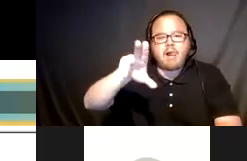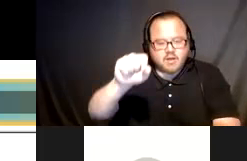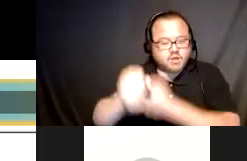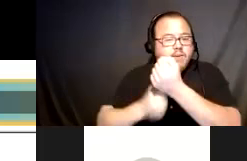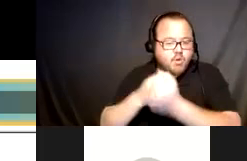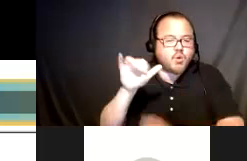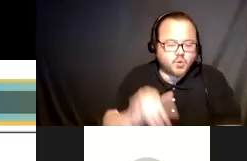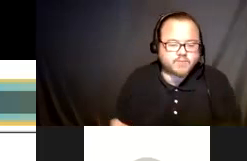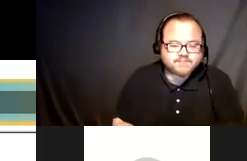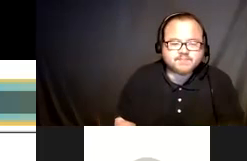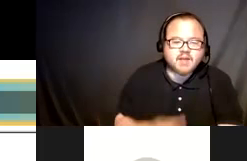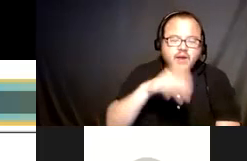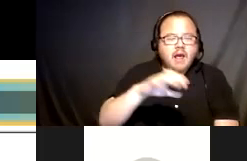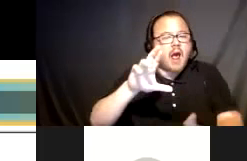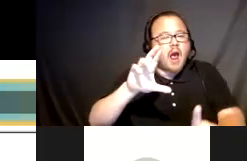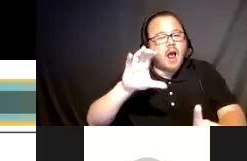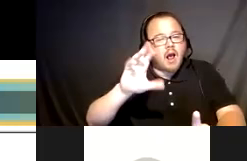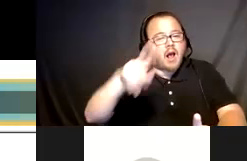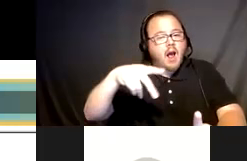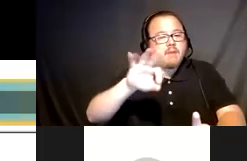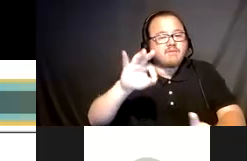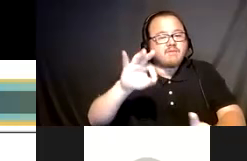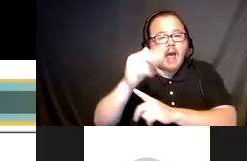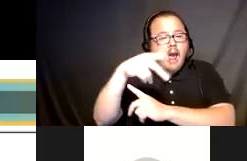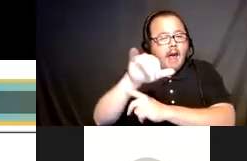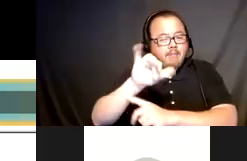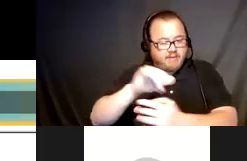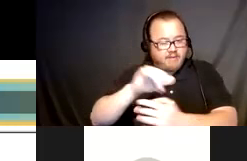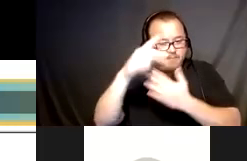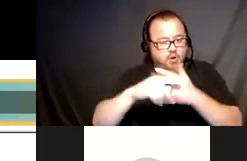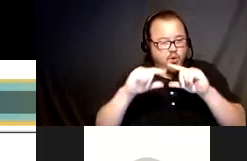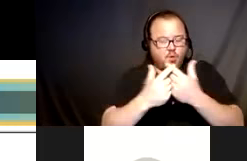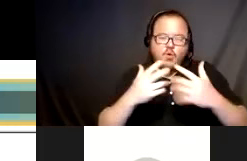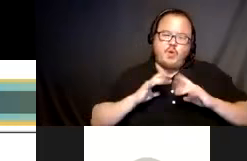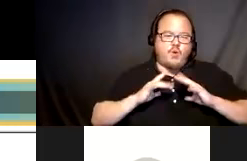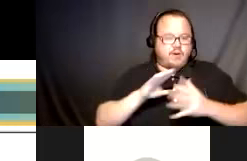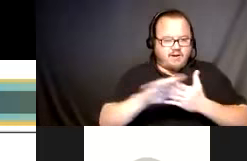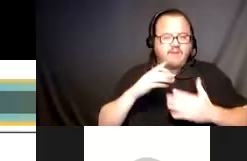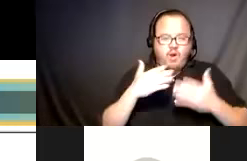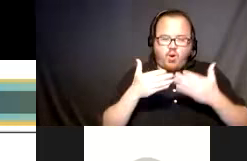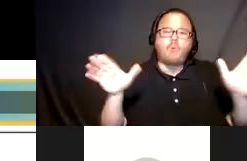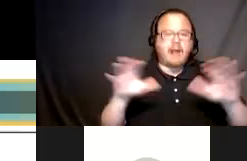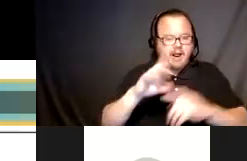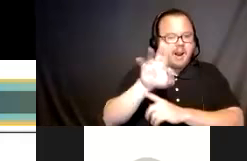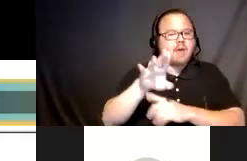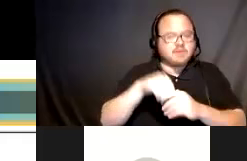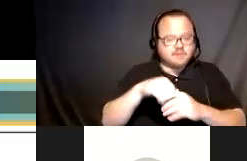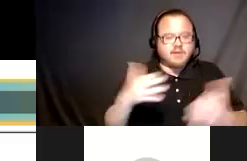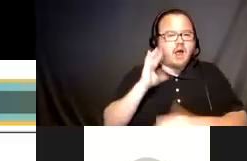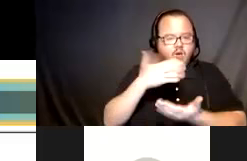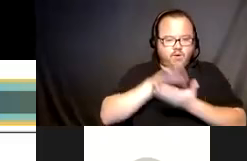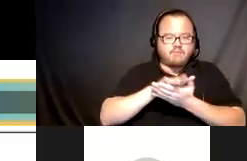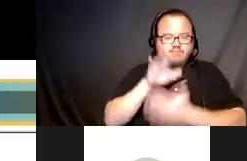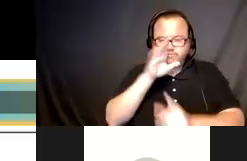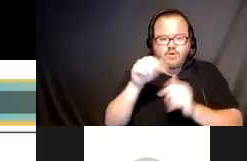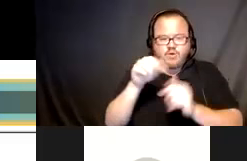Okay, yeah, and that Cup of Happy is a really good group. We have a open club here on my campus, and they work directly with